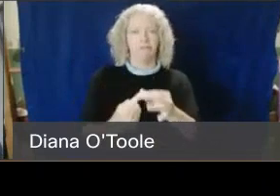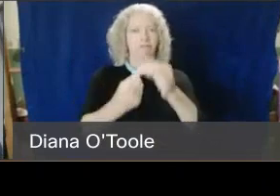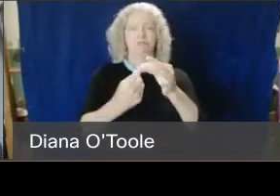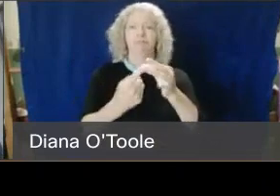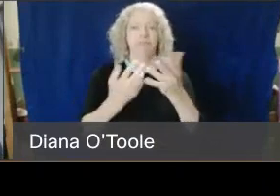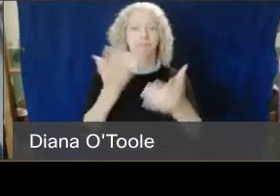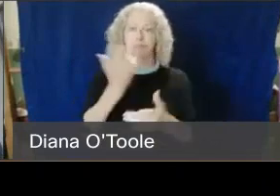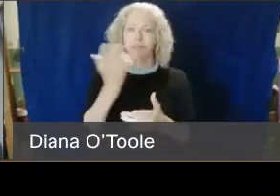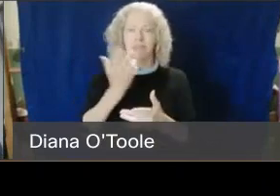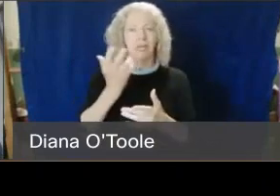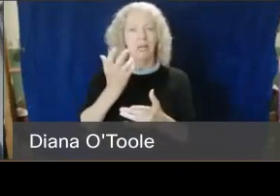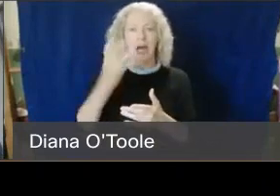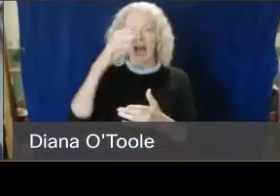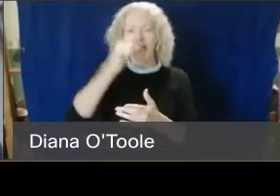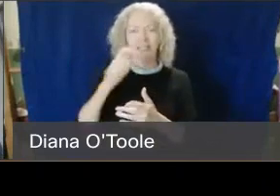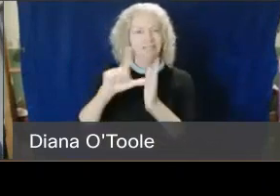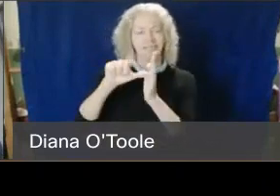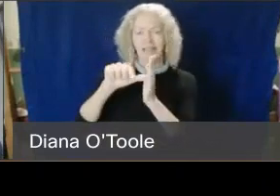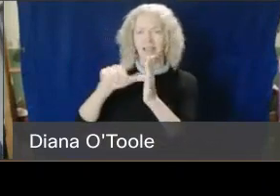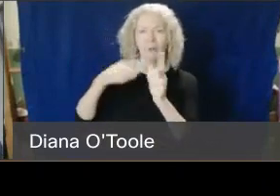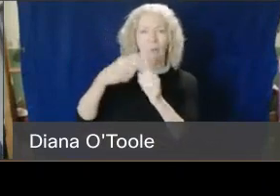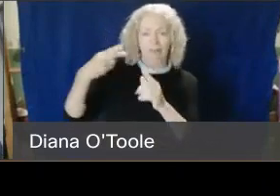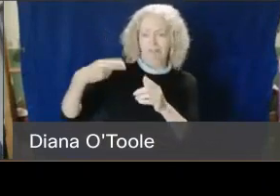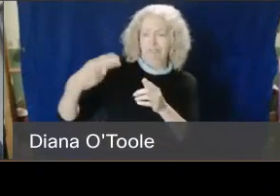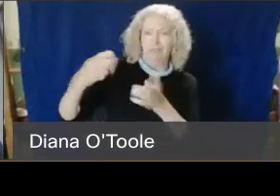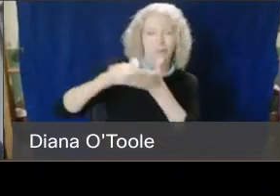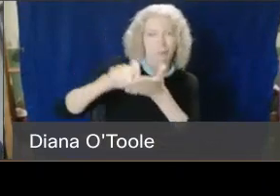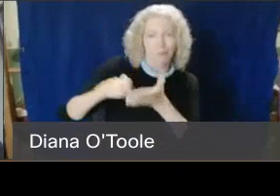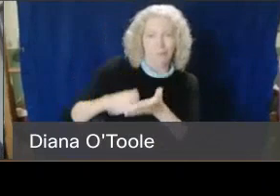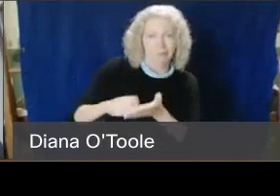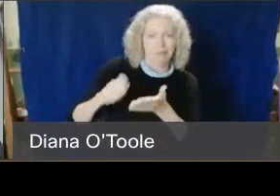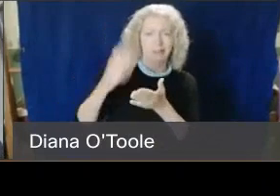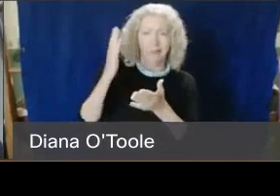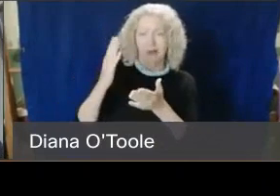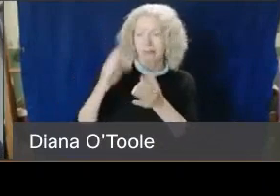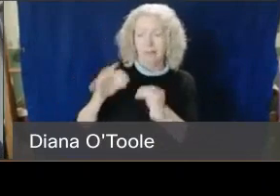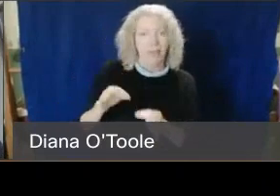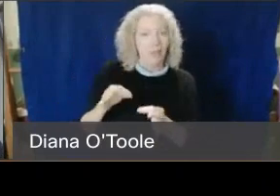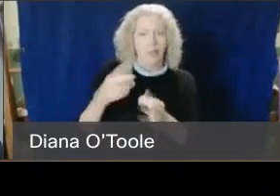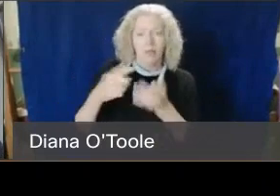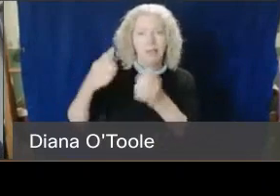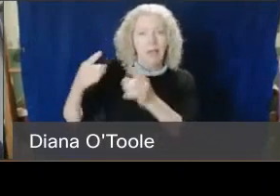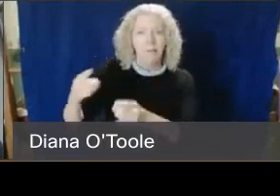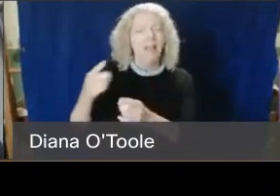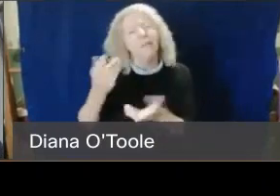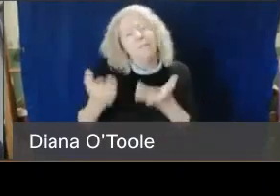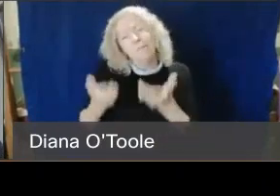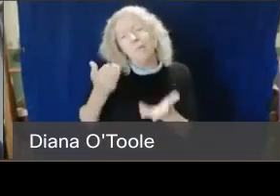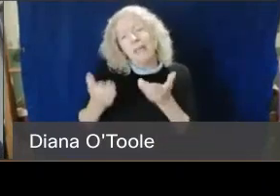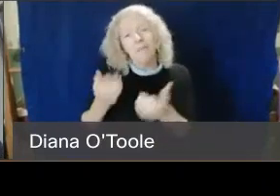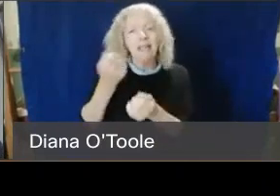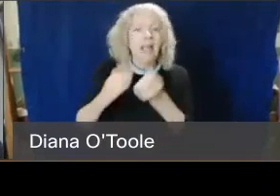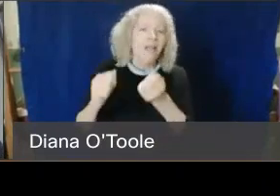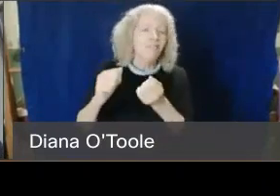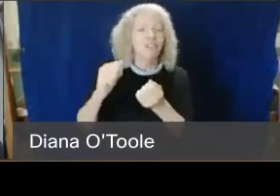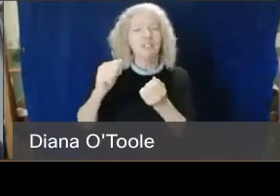put this in perspective and find exactly what kind of times we were living in. And maybe every generation or every